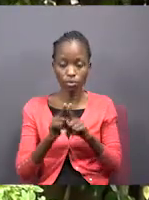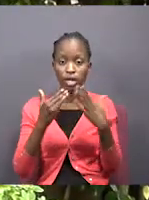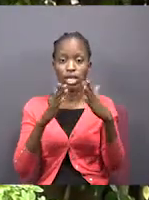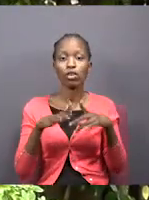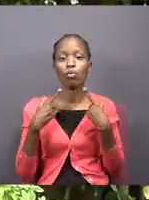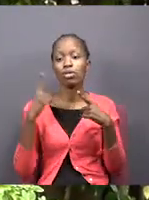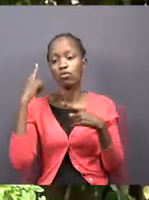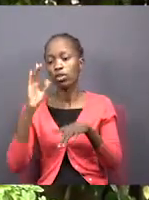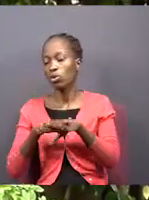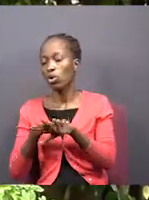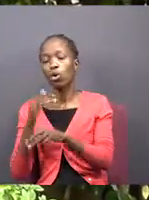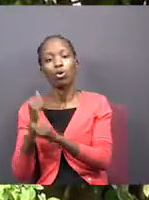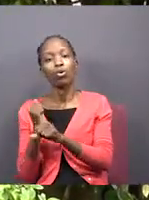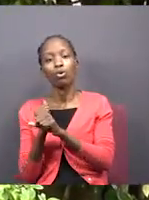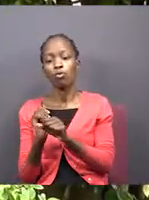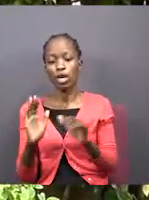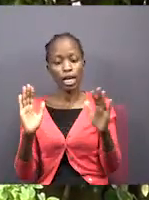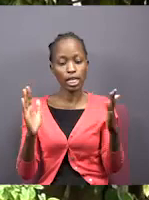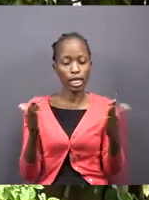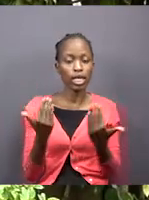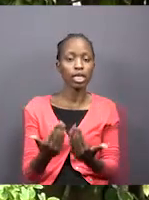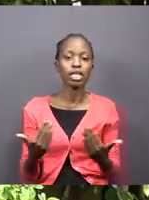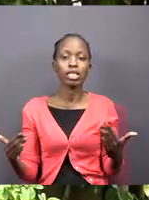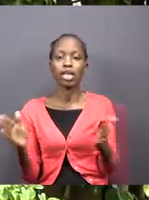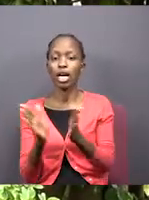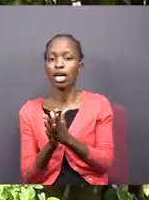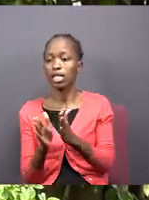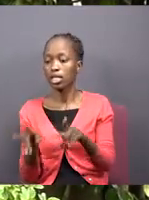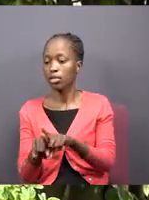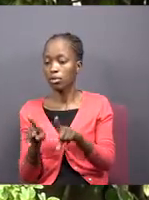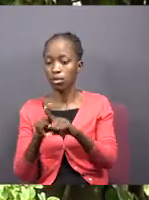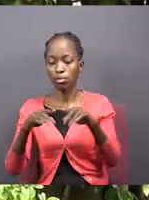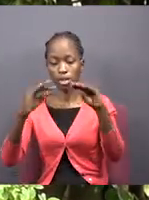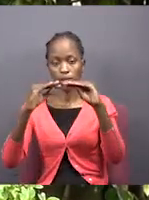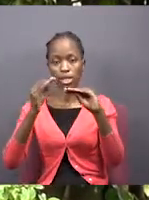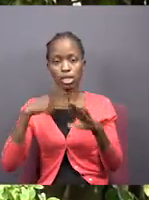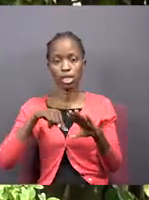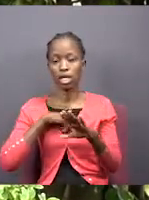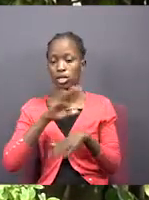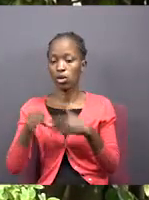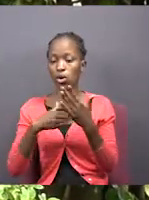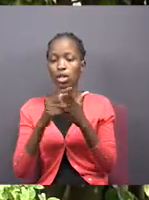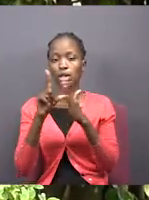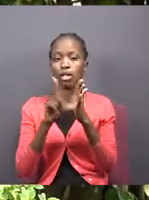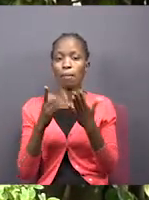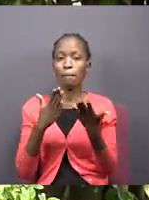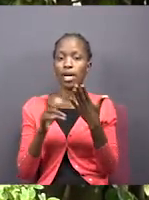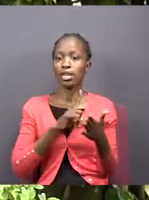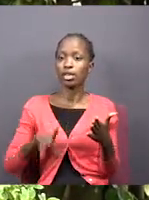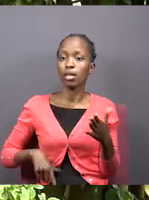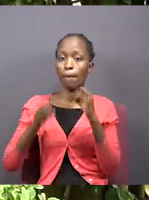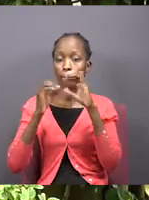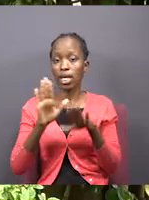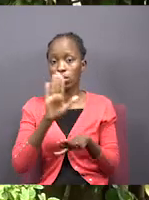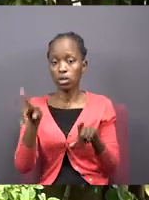you also, pastors, for the good job, for encouraging the children, and for also teaching us all those lessons. May God bless